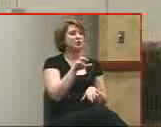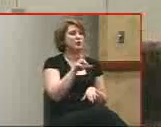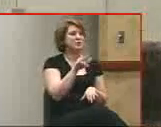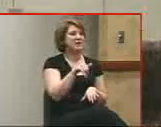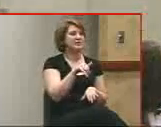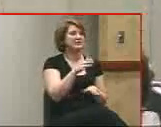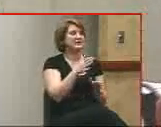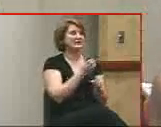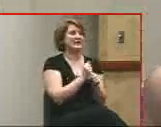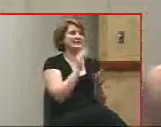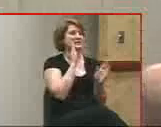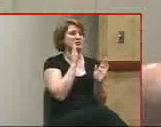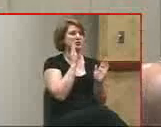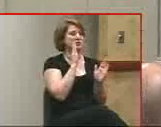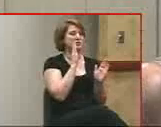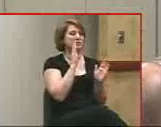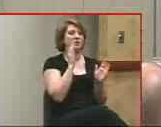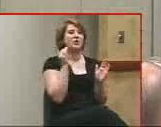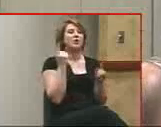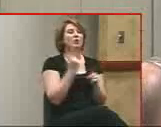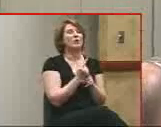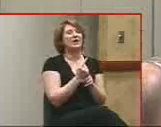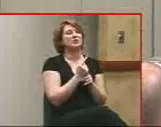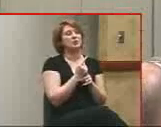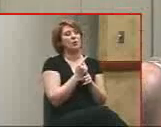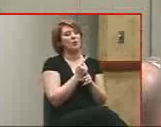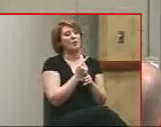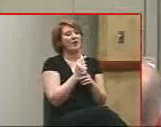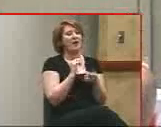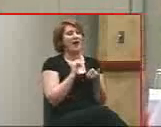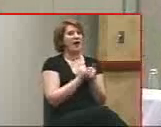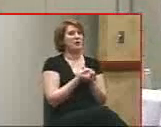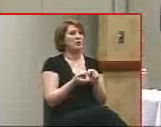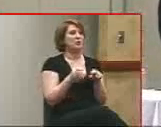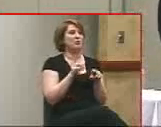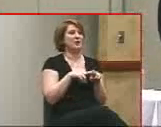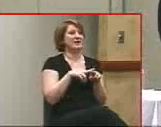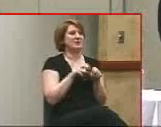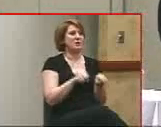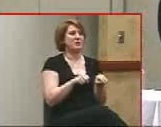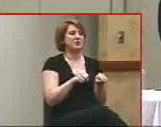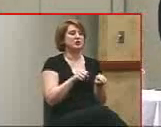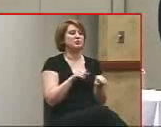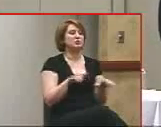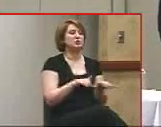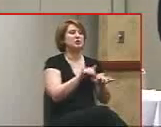Yes. What can you do to raise the probability that she'll do it the right way when she wants attention?